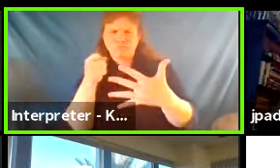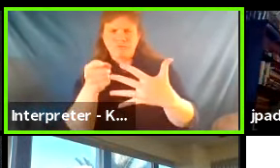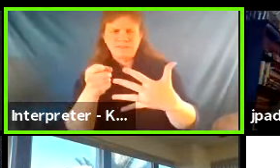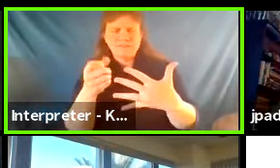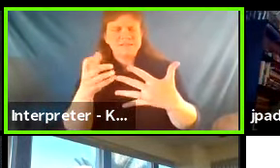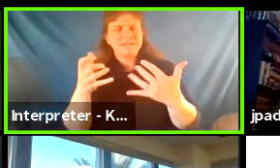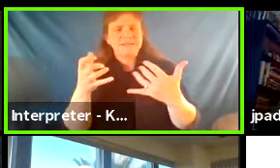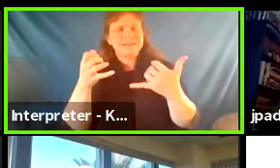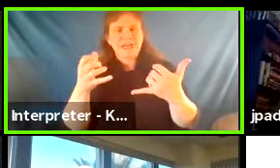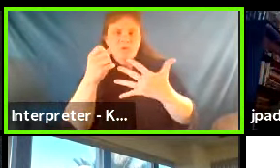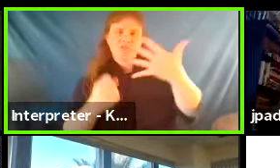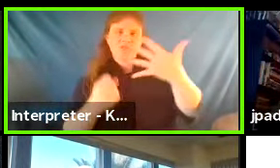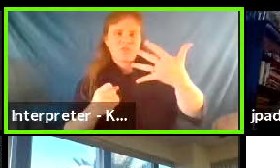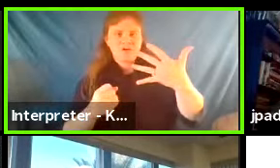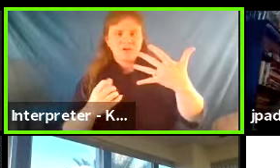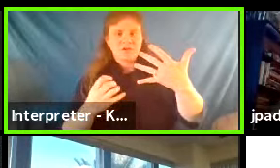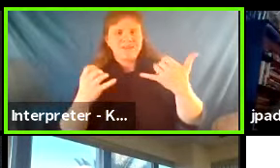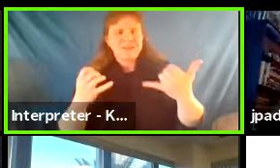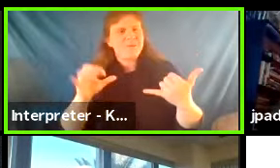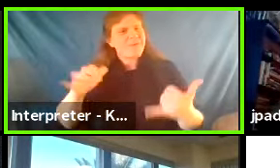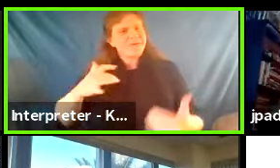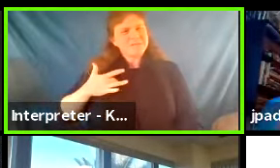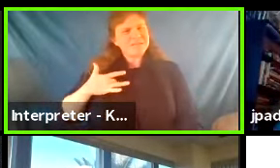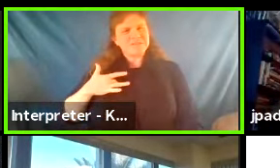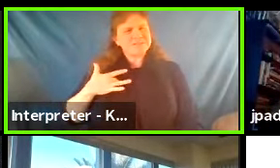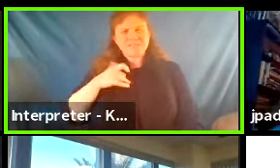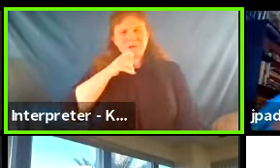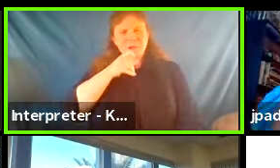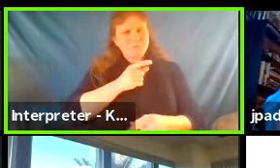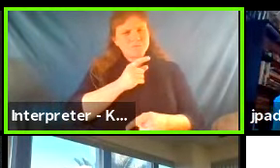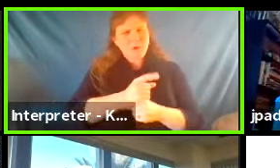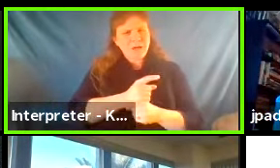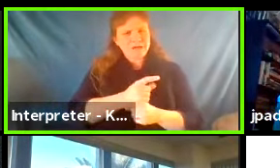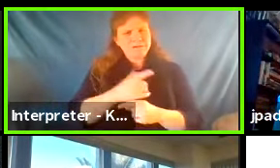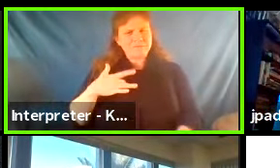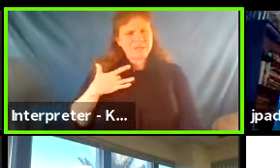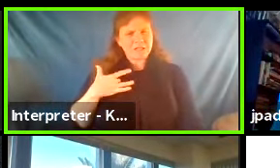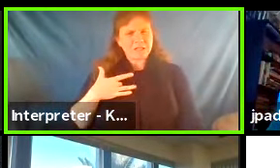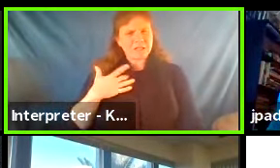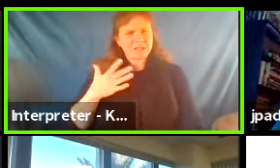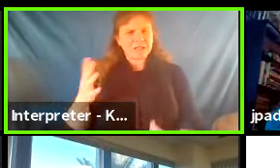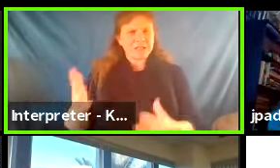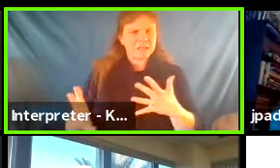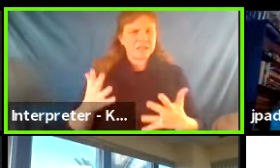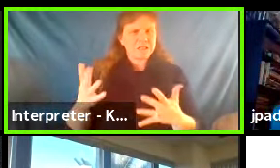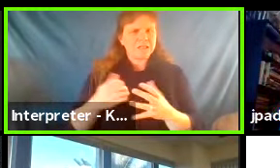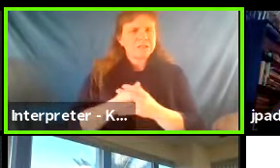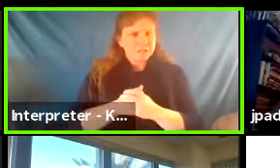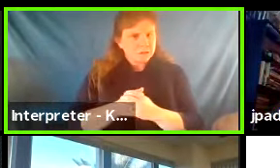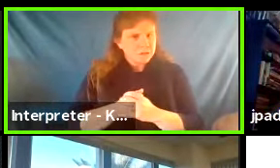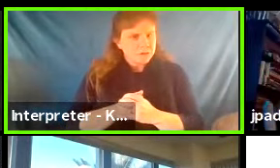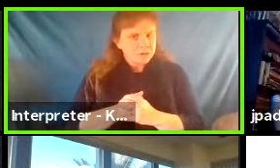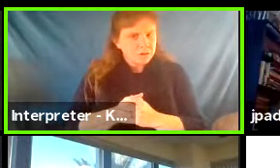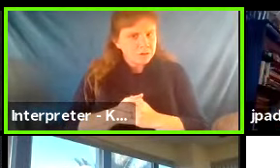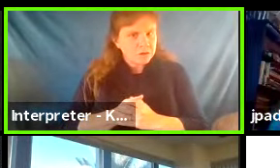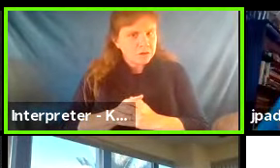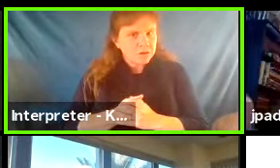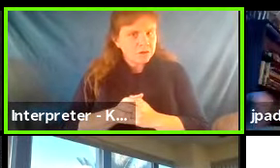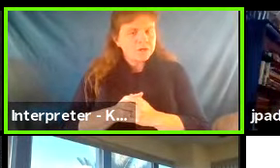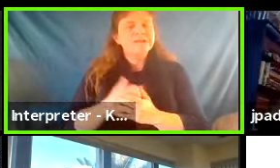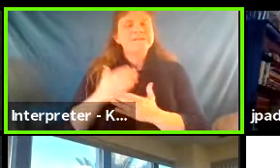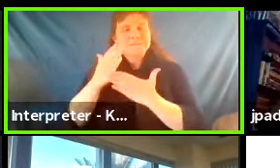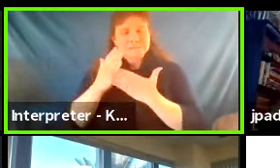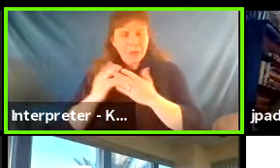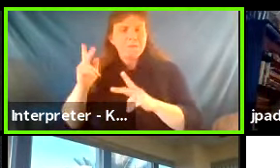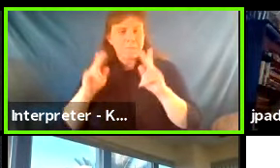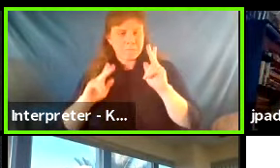feeling really, it's almost feeling political that some folk or the politics of this are pushing themselves